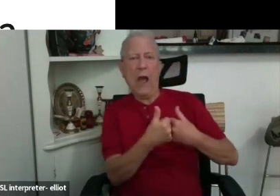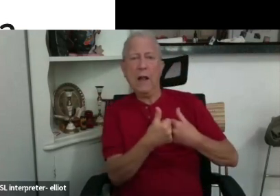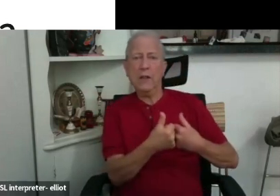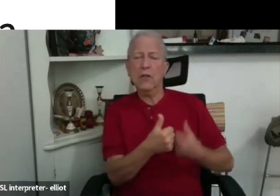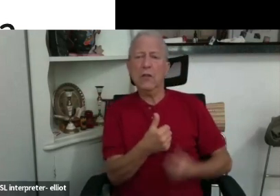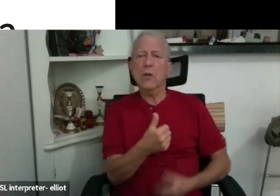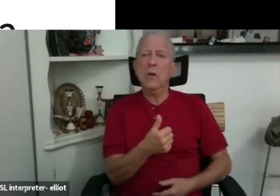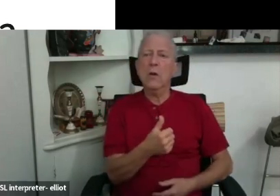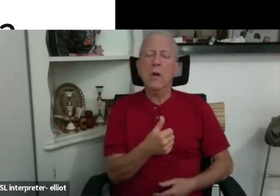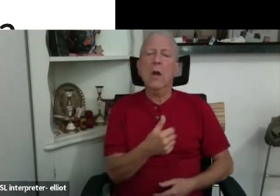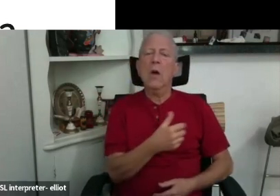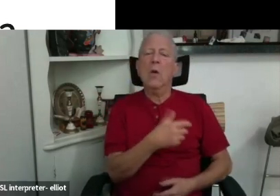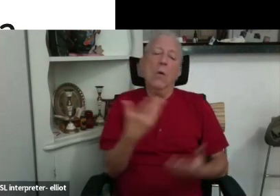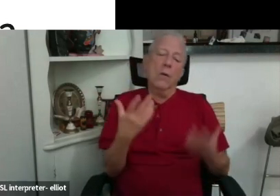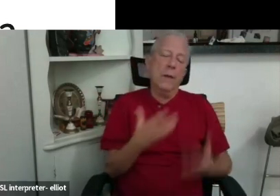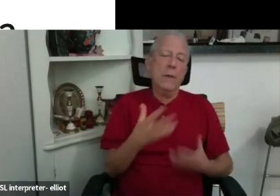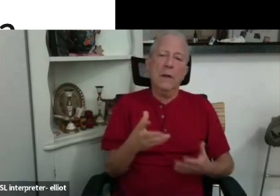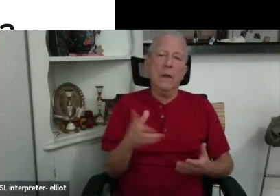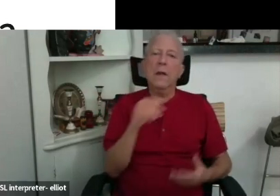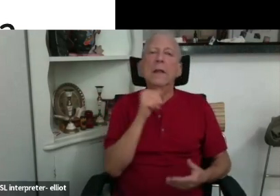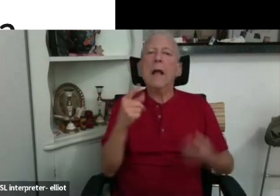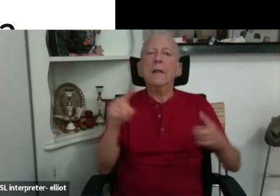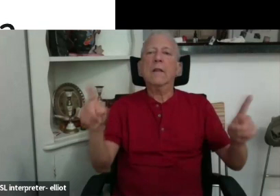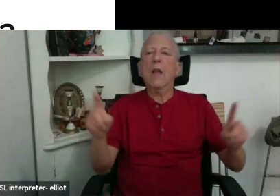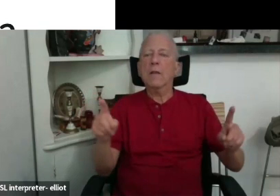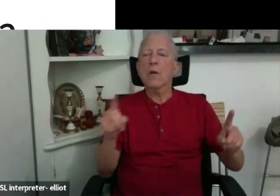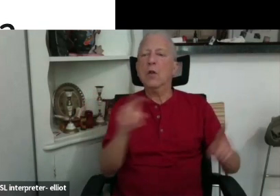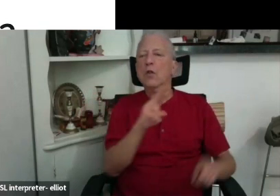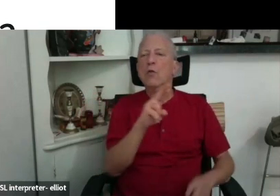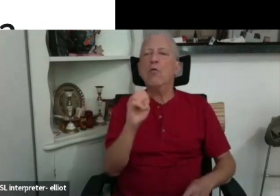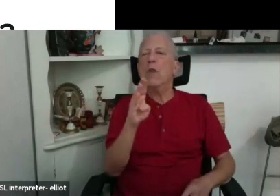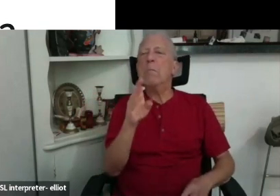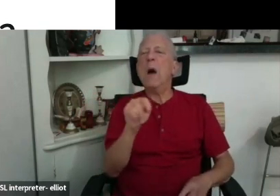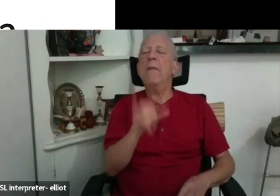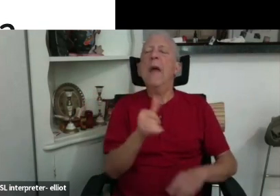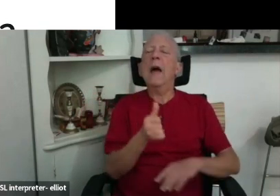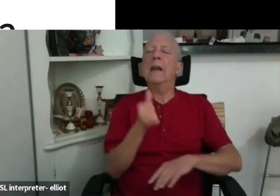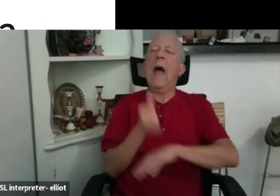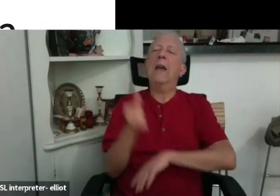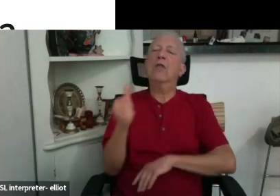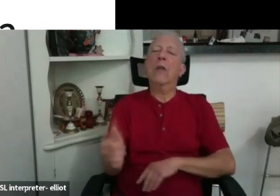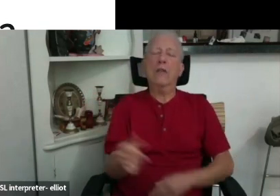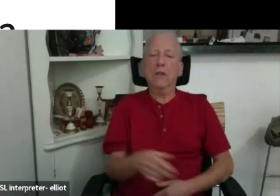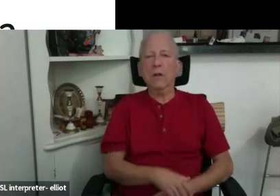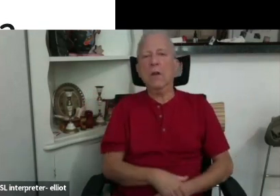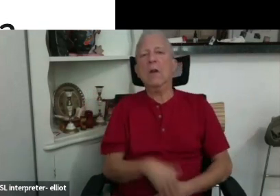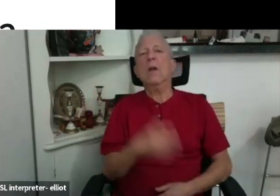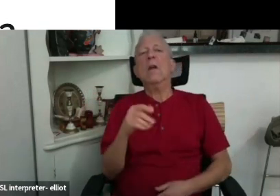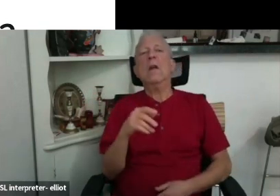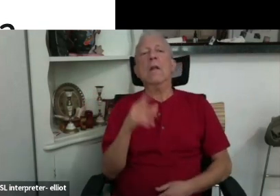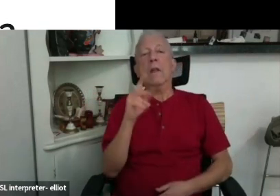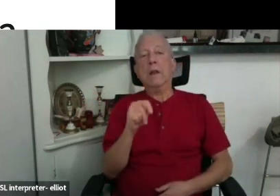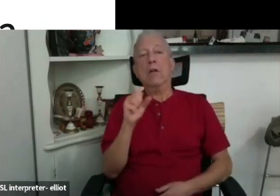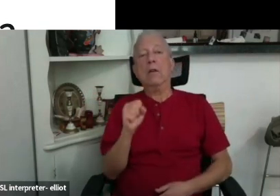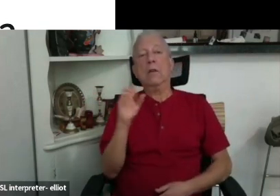or is unsuccessful to rebut this accusation, then the accused